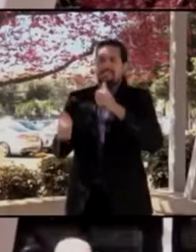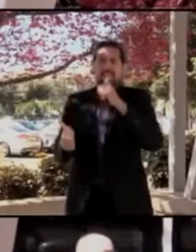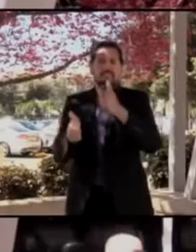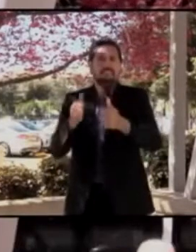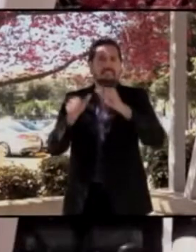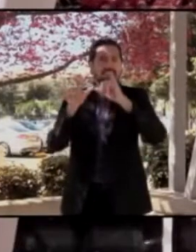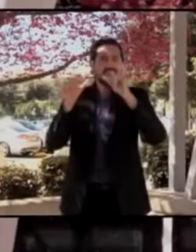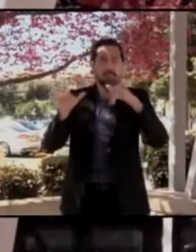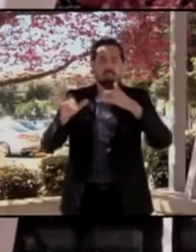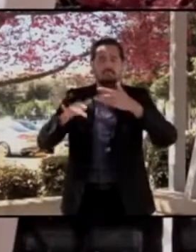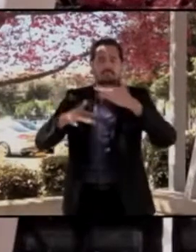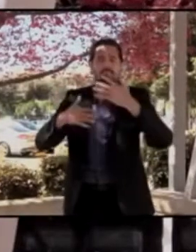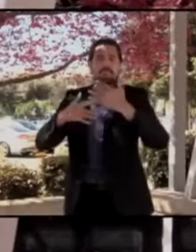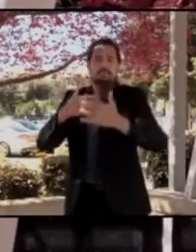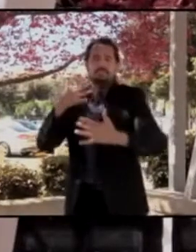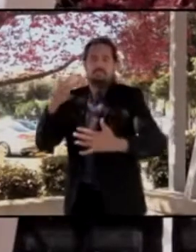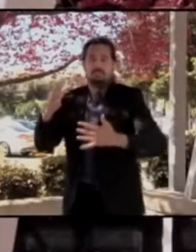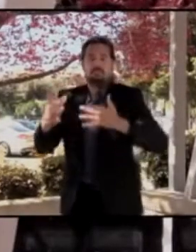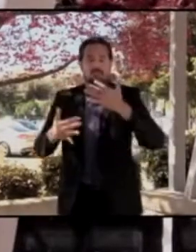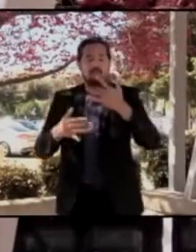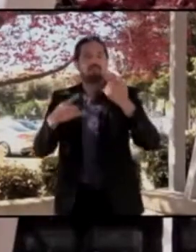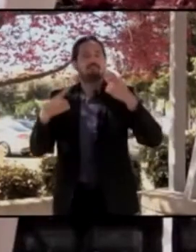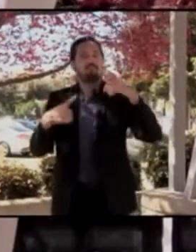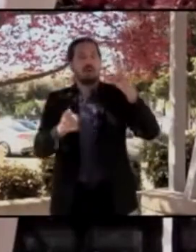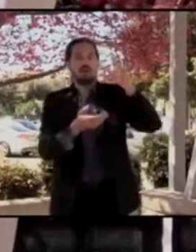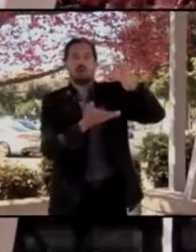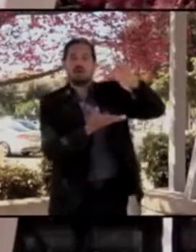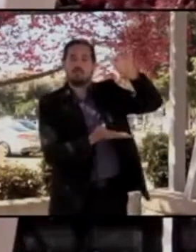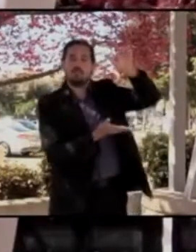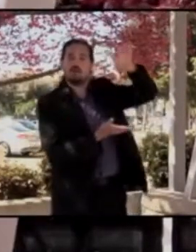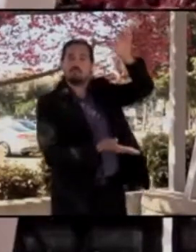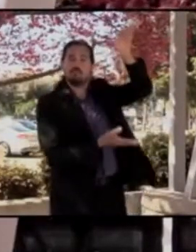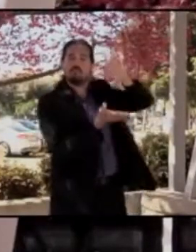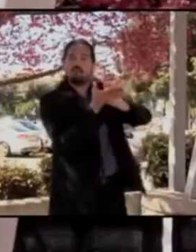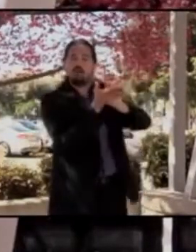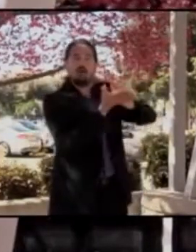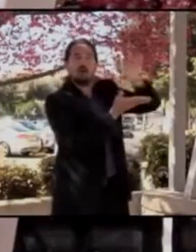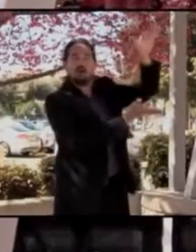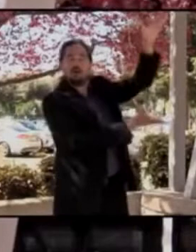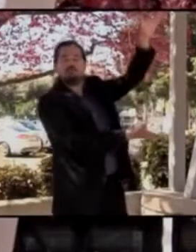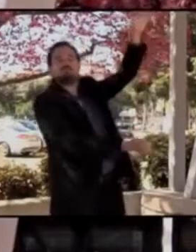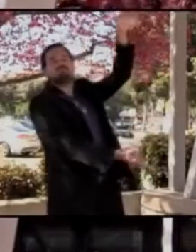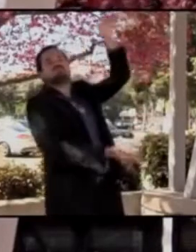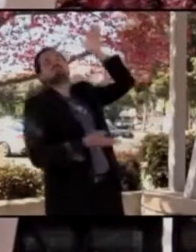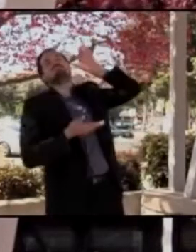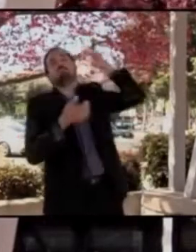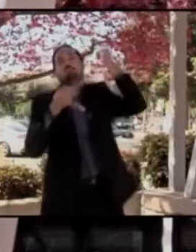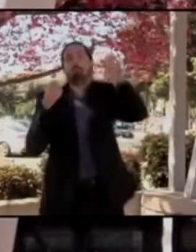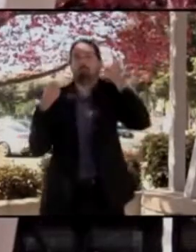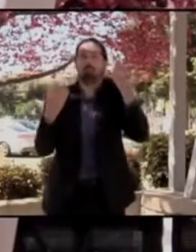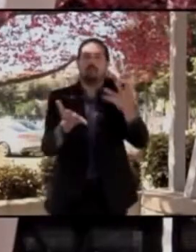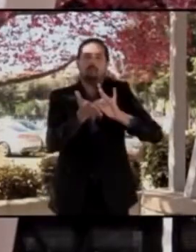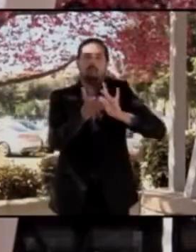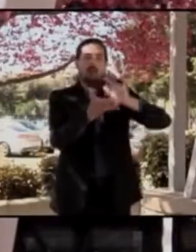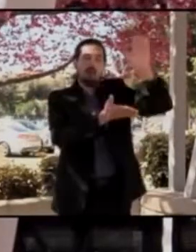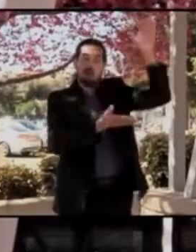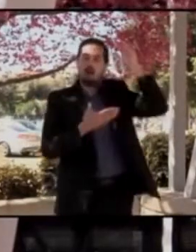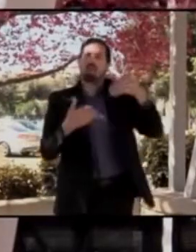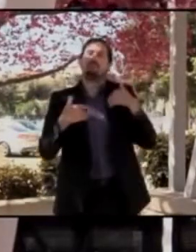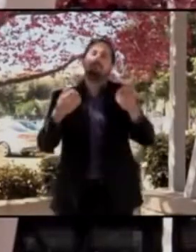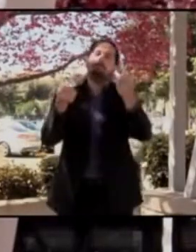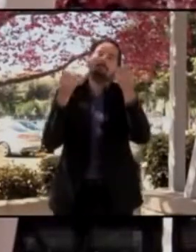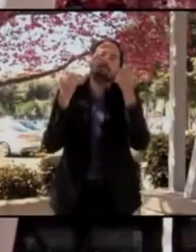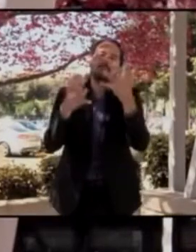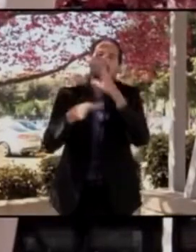plenty of doses to go around. So after so many long and difficult months, we can now see a